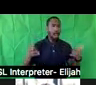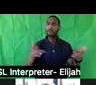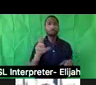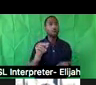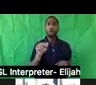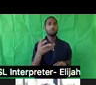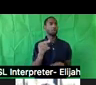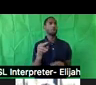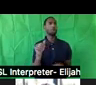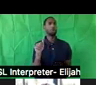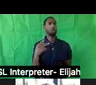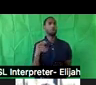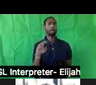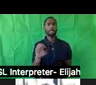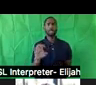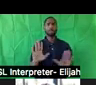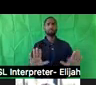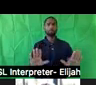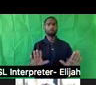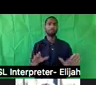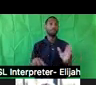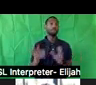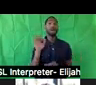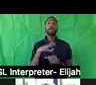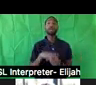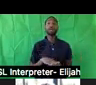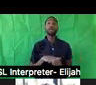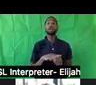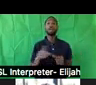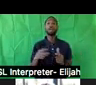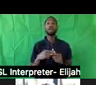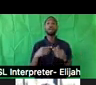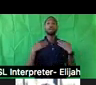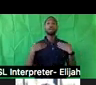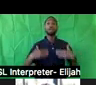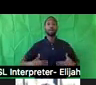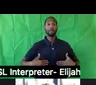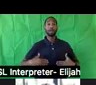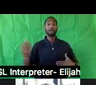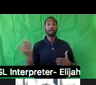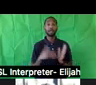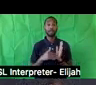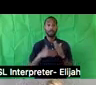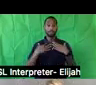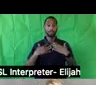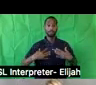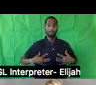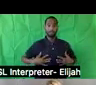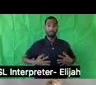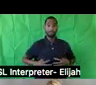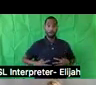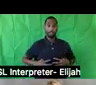applying the kind of pressure that feels good. And then moving back to your torso, into your ribs.